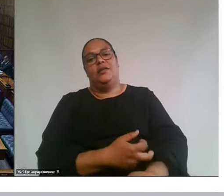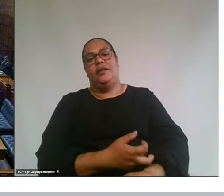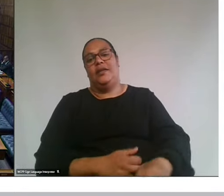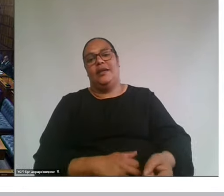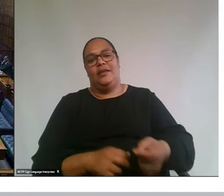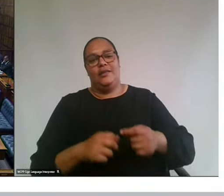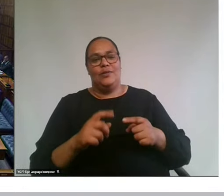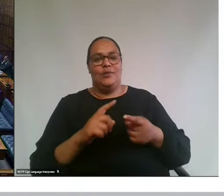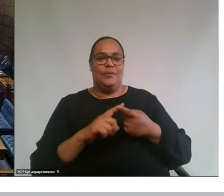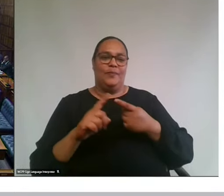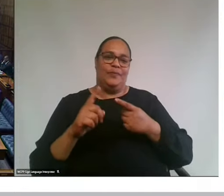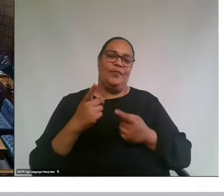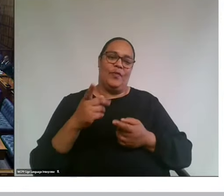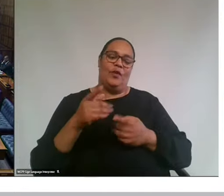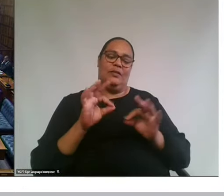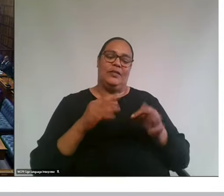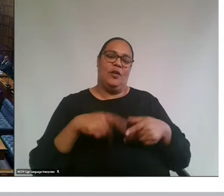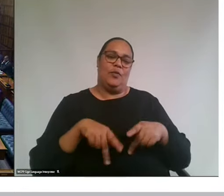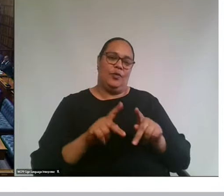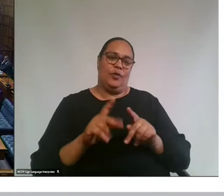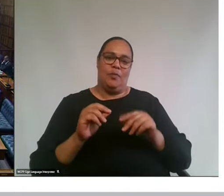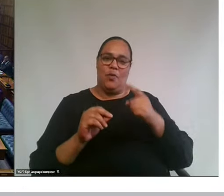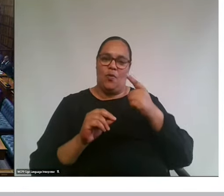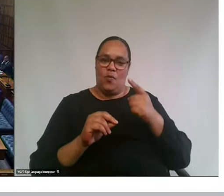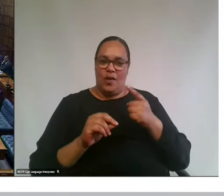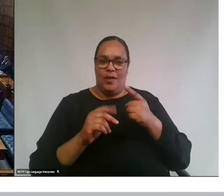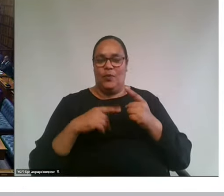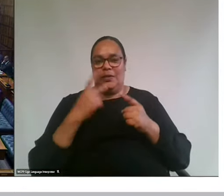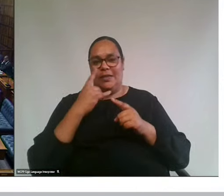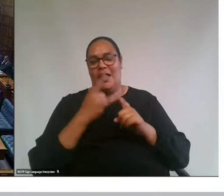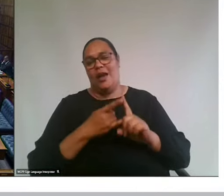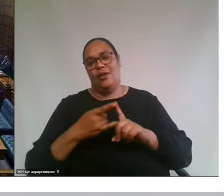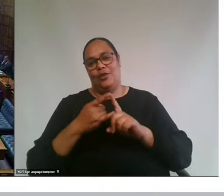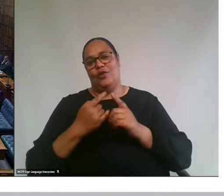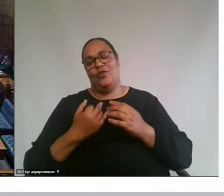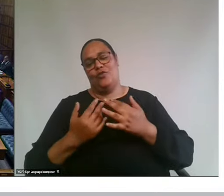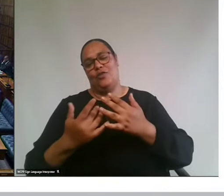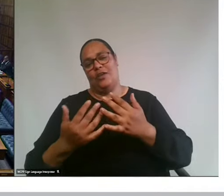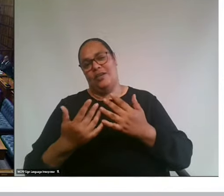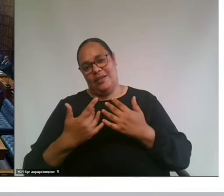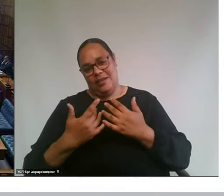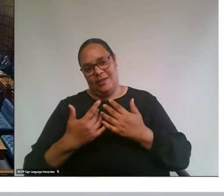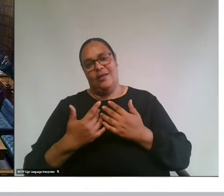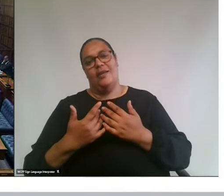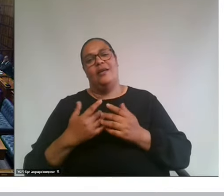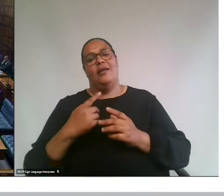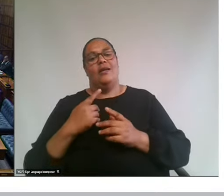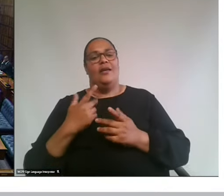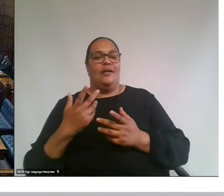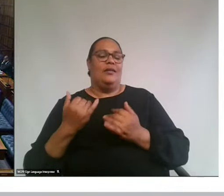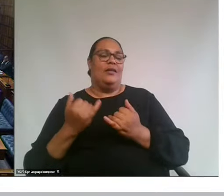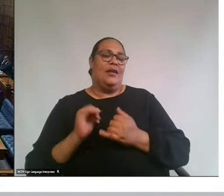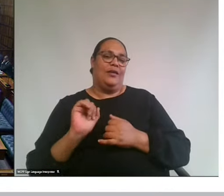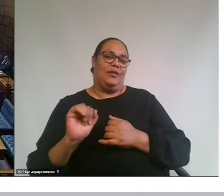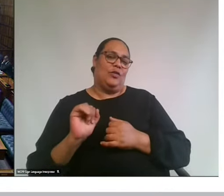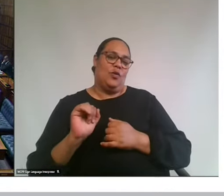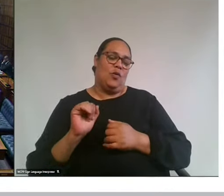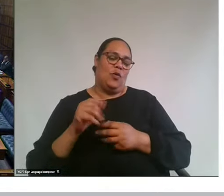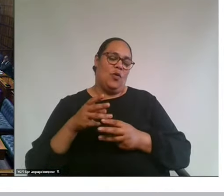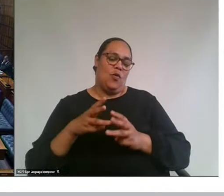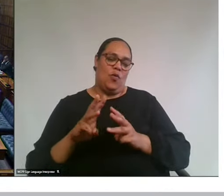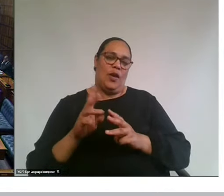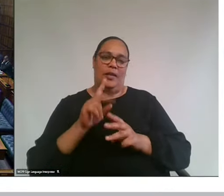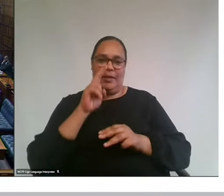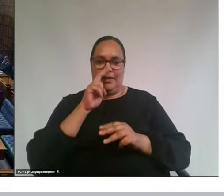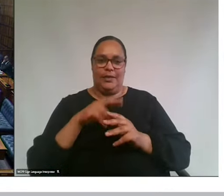uh of of this opportunity number one we see hydrogen green hydrogen as a a molecule that needs